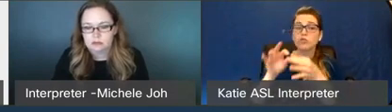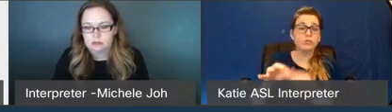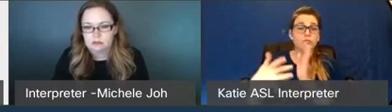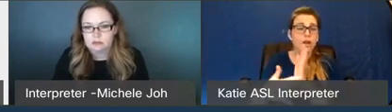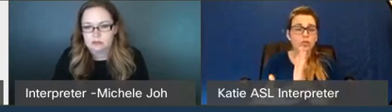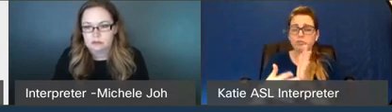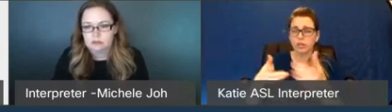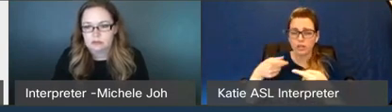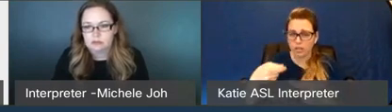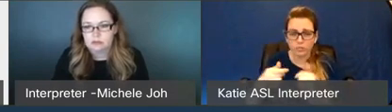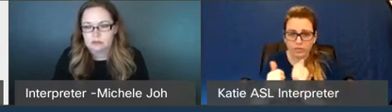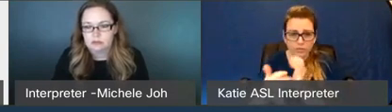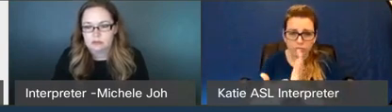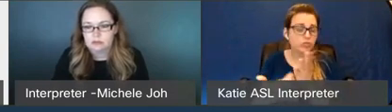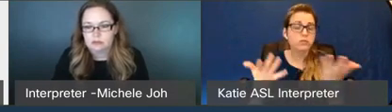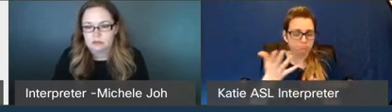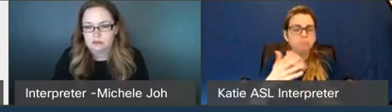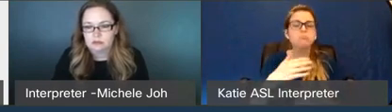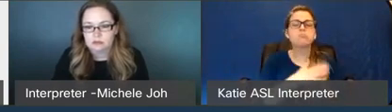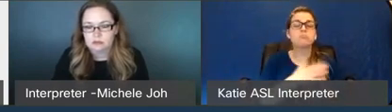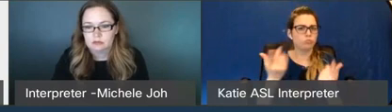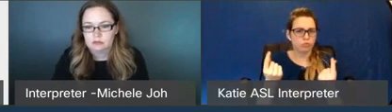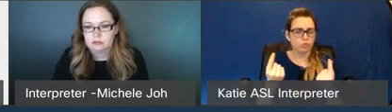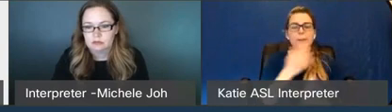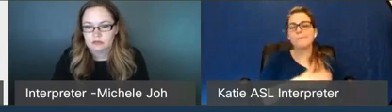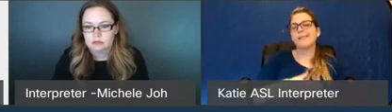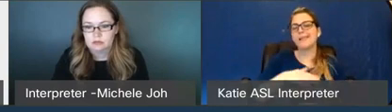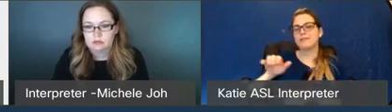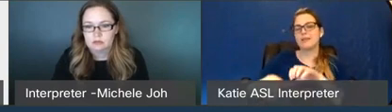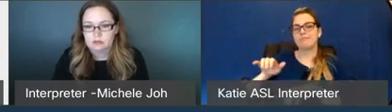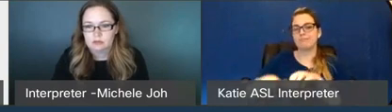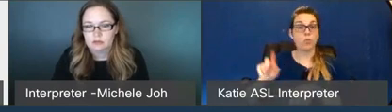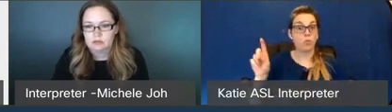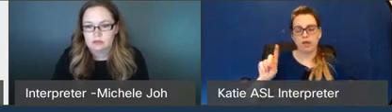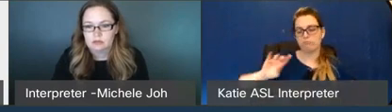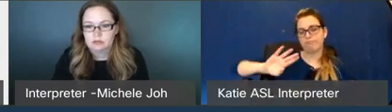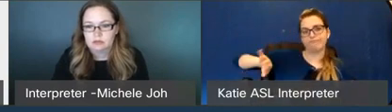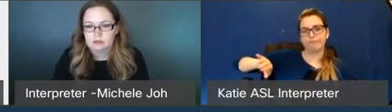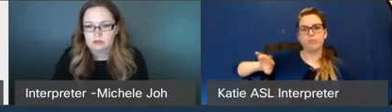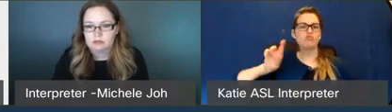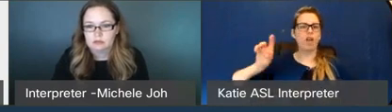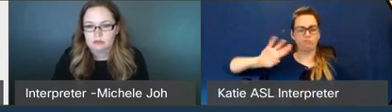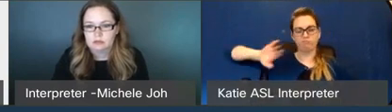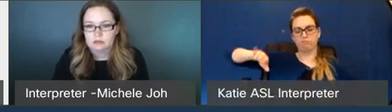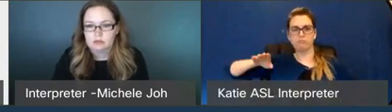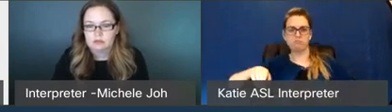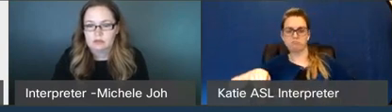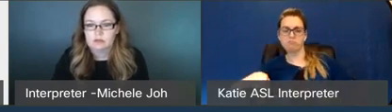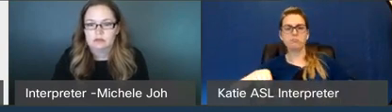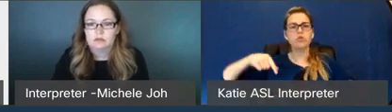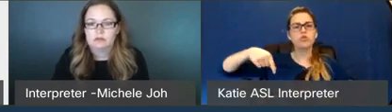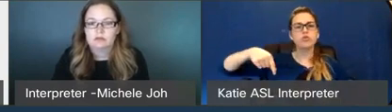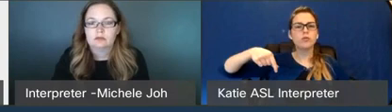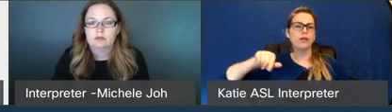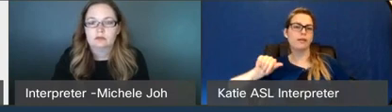itself, we ask that you please type them into the Q&A pod on the right side of your screen, and we will